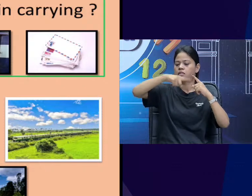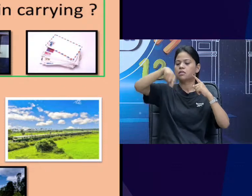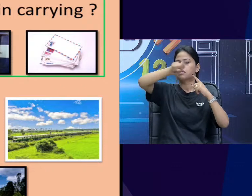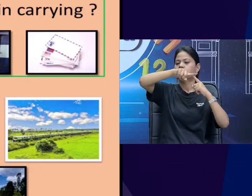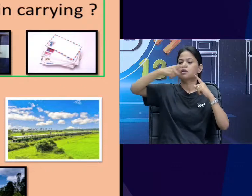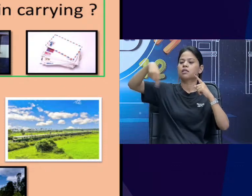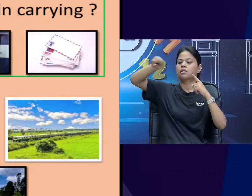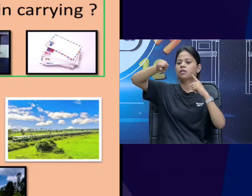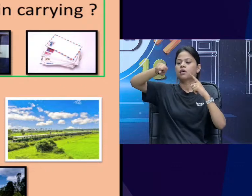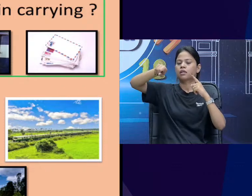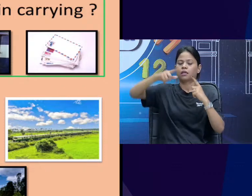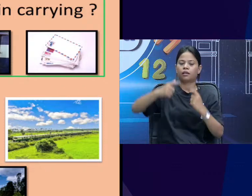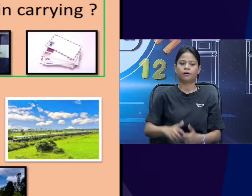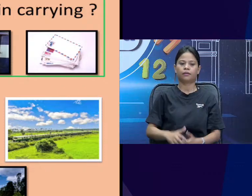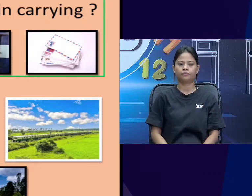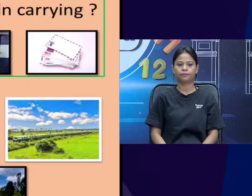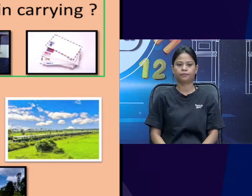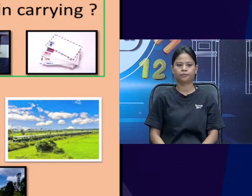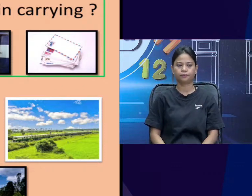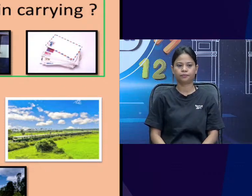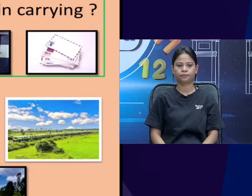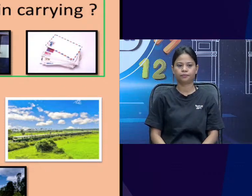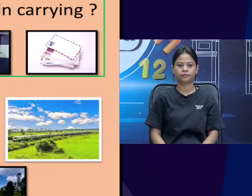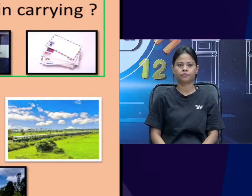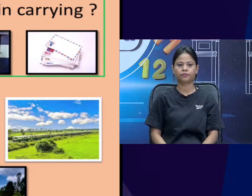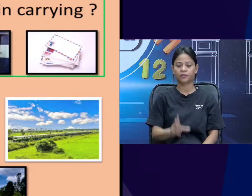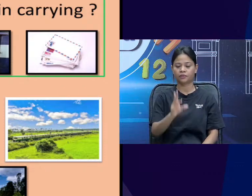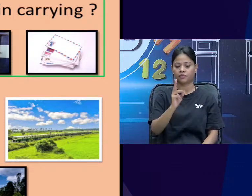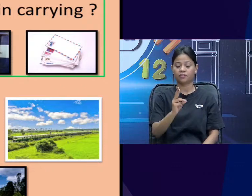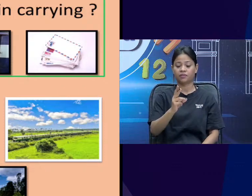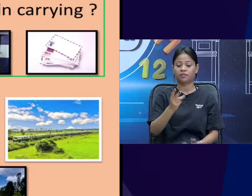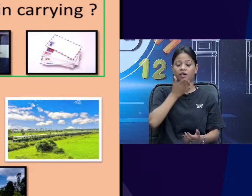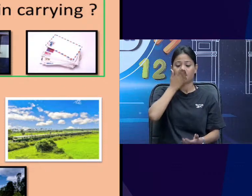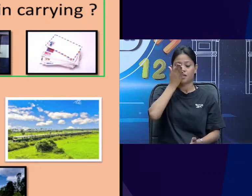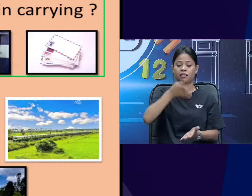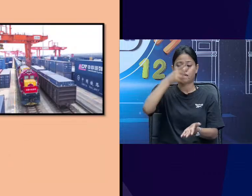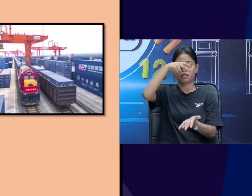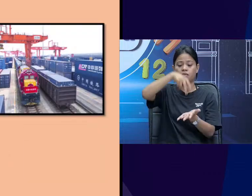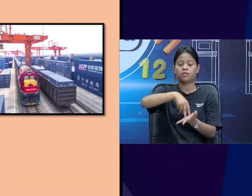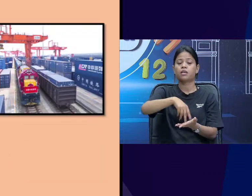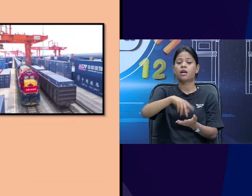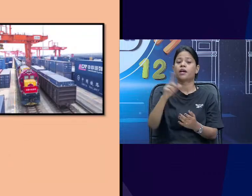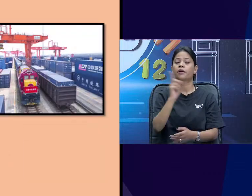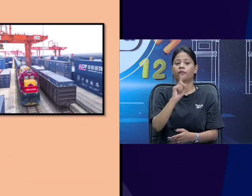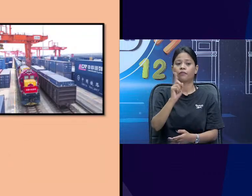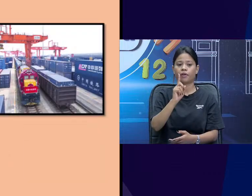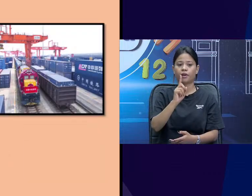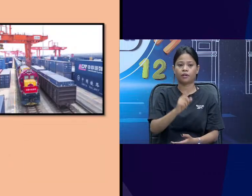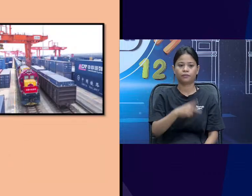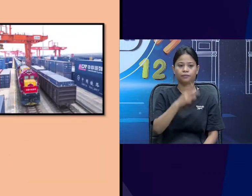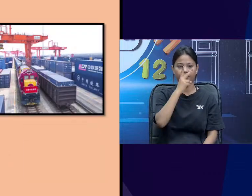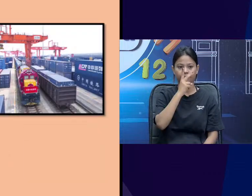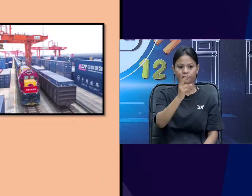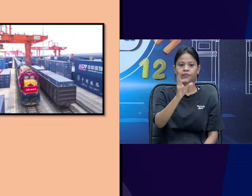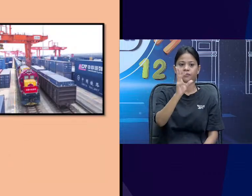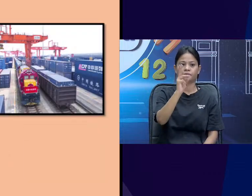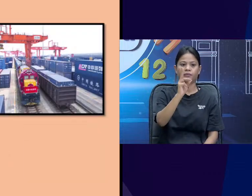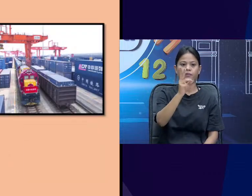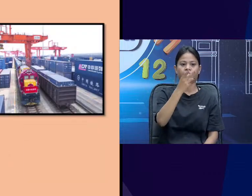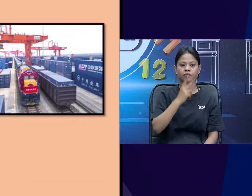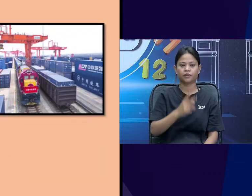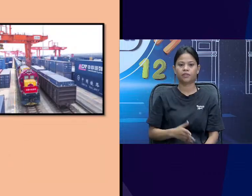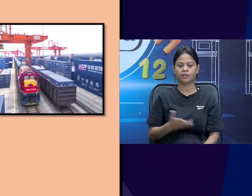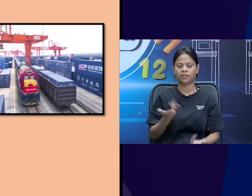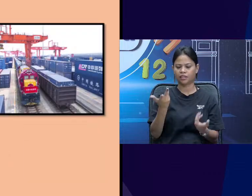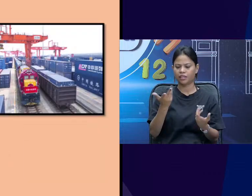the train, where the train is running where. Okay. Then circle the freight. I told you what